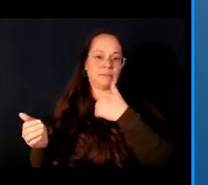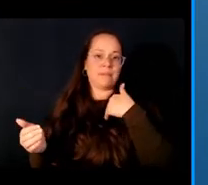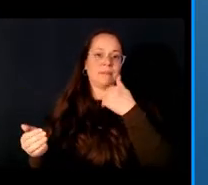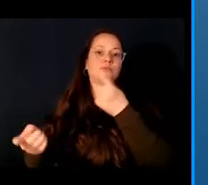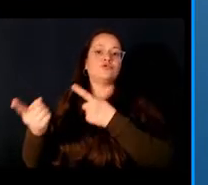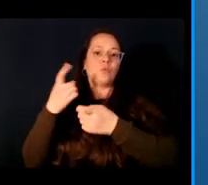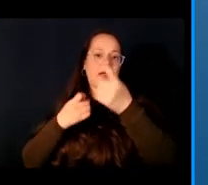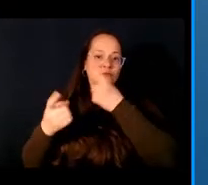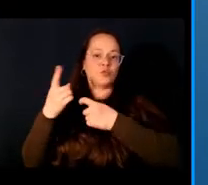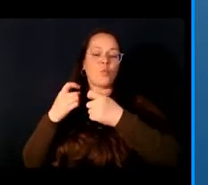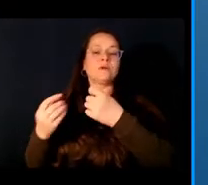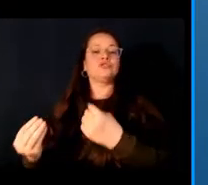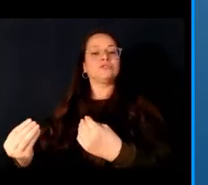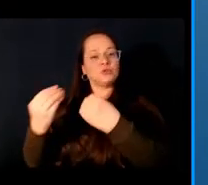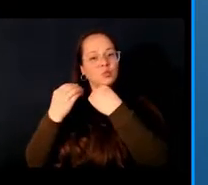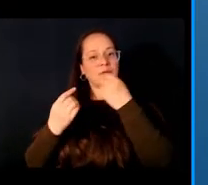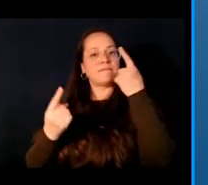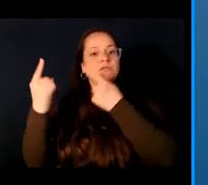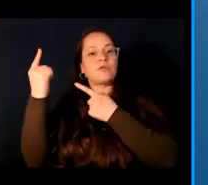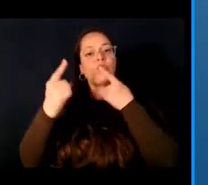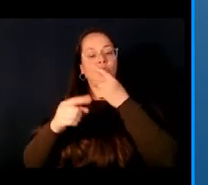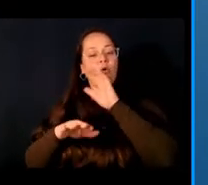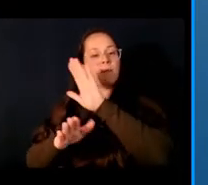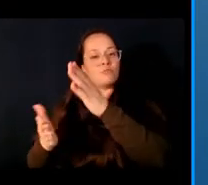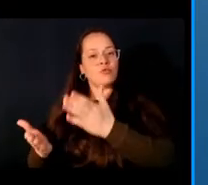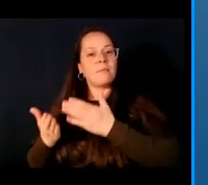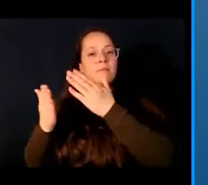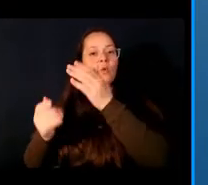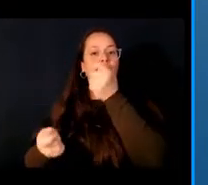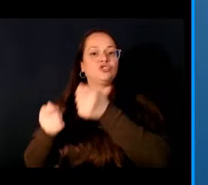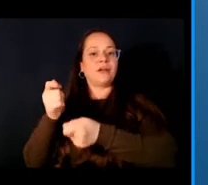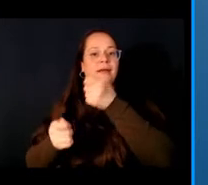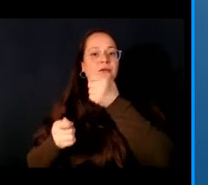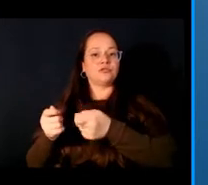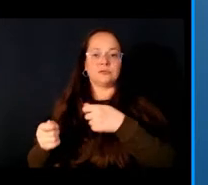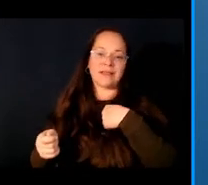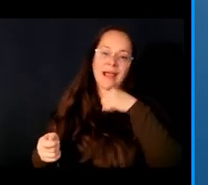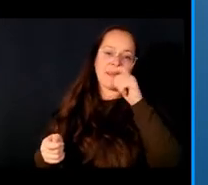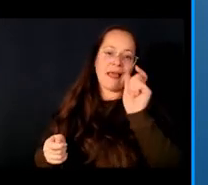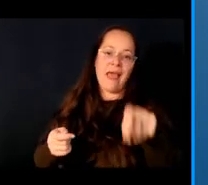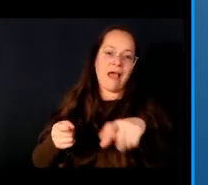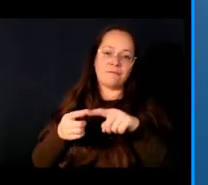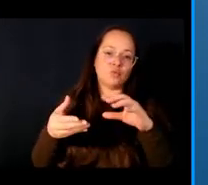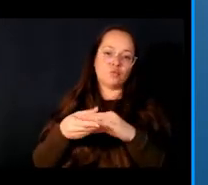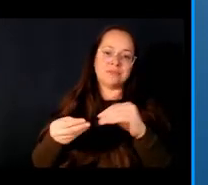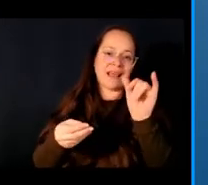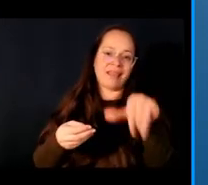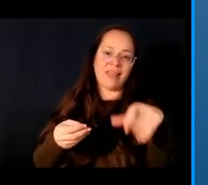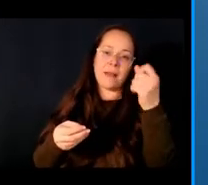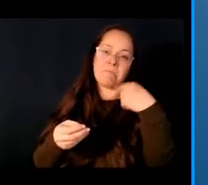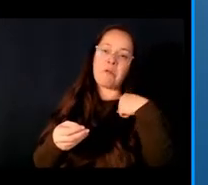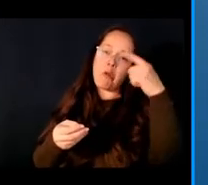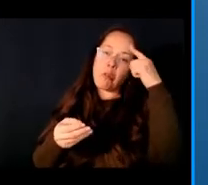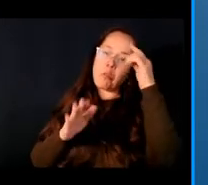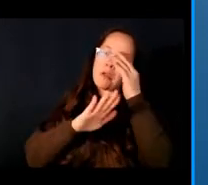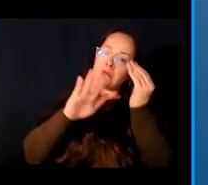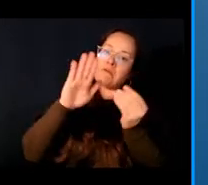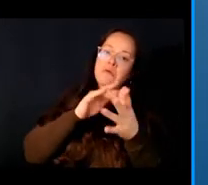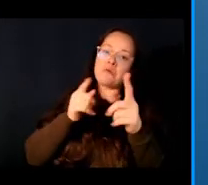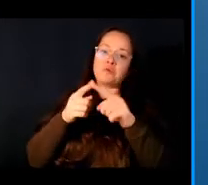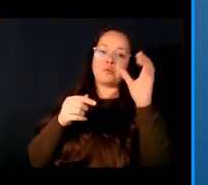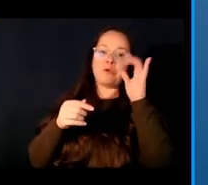and give us thoughts on the proposed changes I'm sure I didn't have to state that but I thought it would be just good for you all to hear